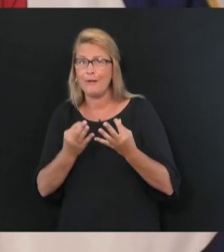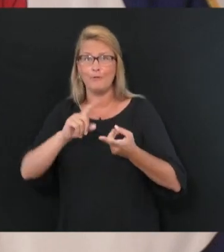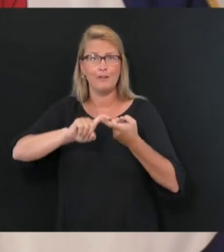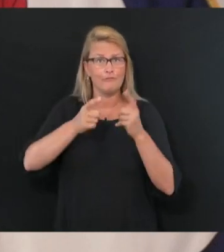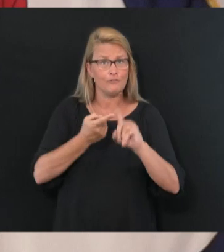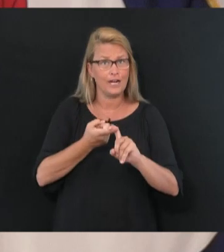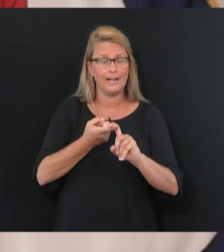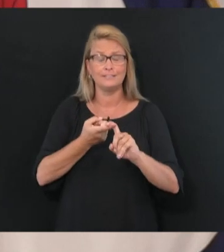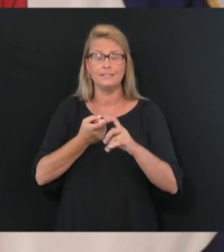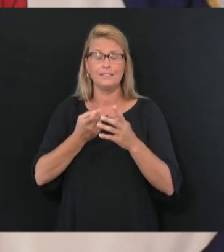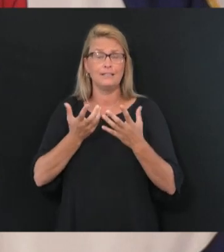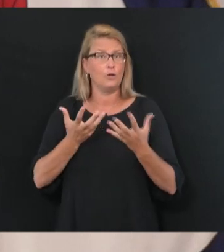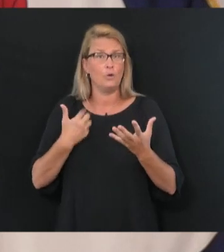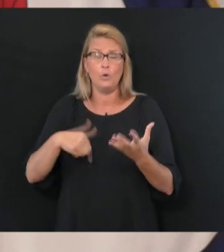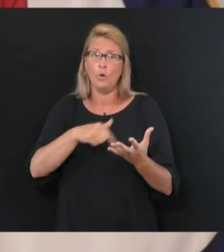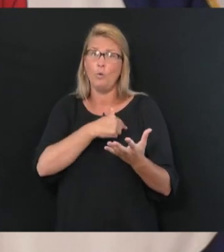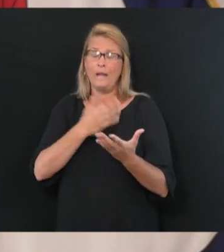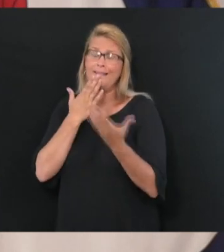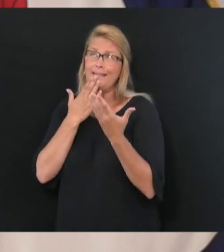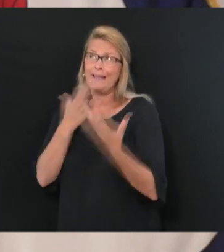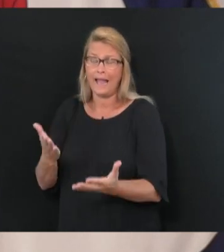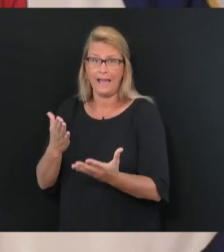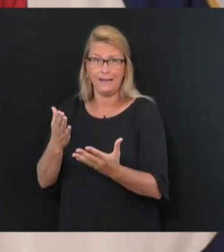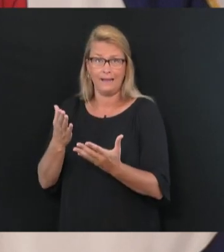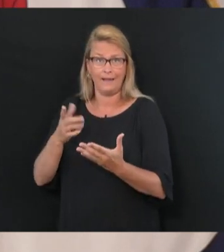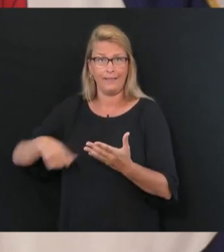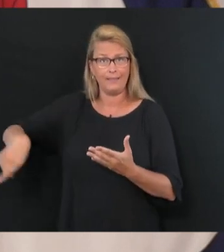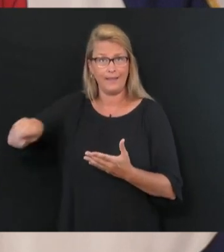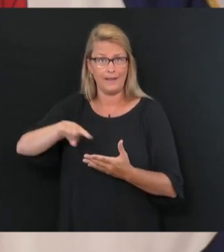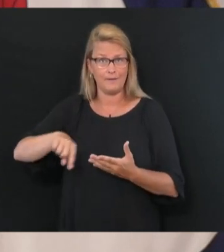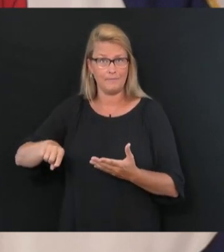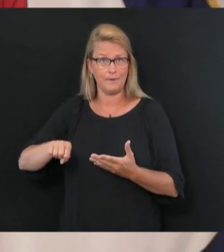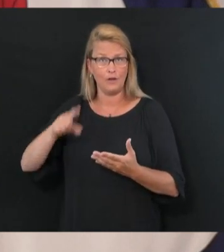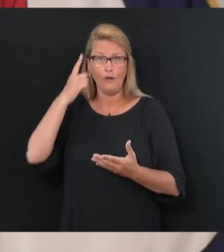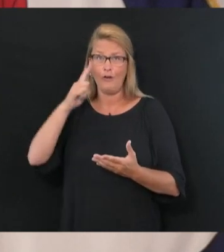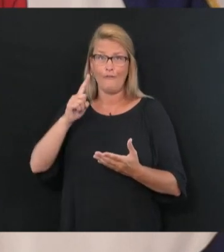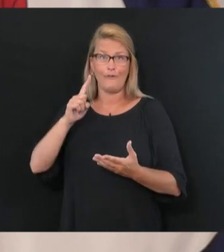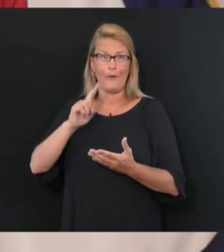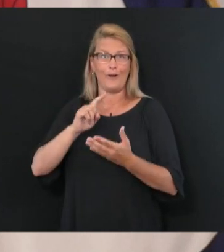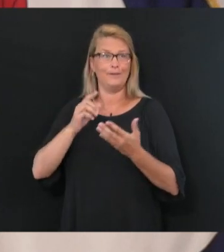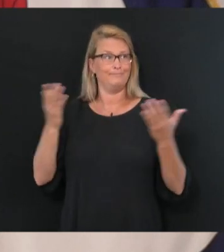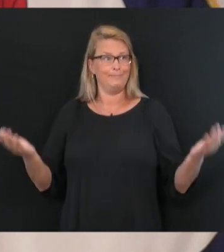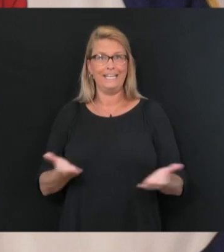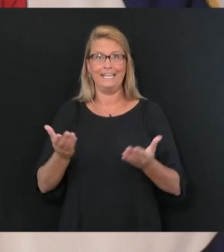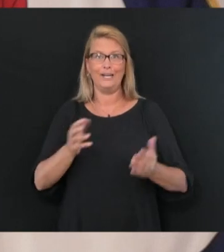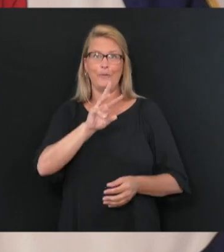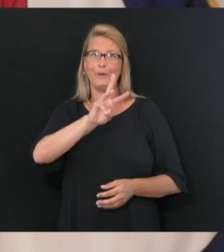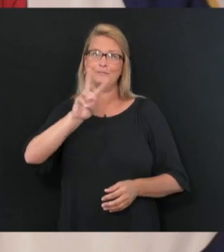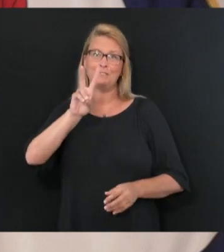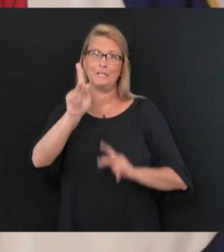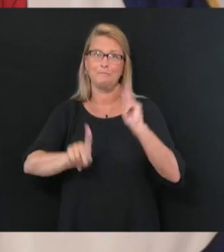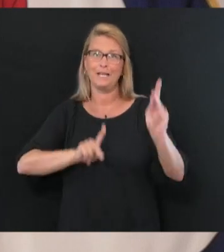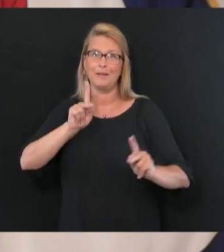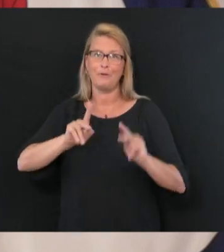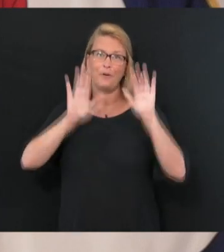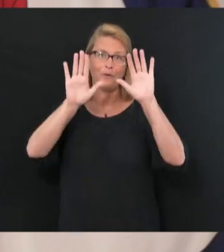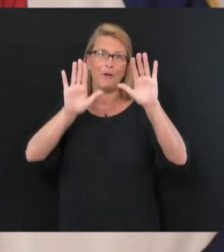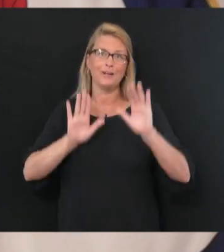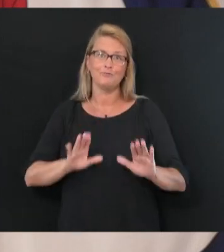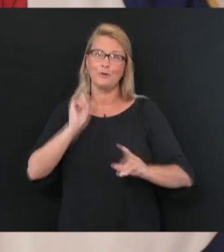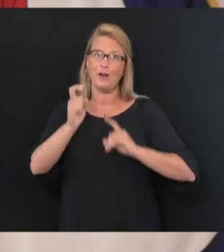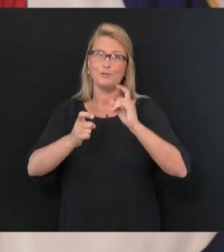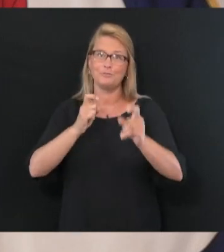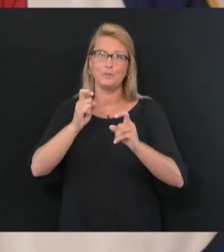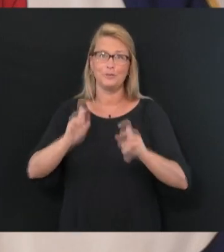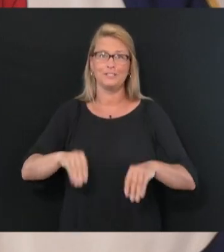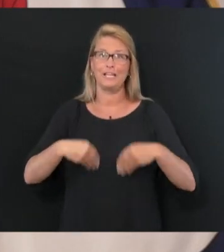them, and we thank them so much for being great West Virginians and all the contributions that they've made throughout their